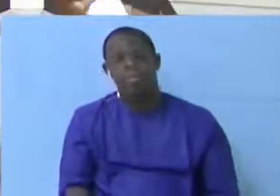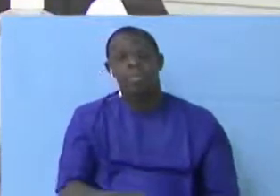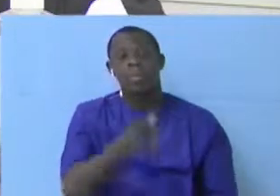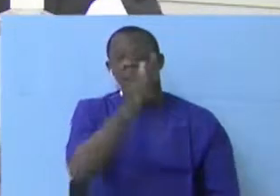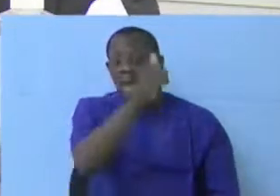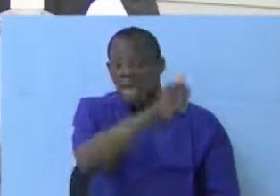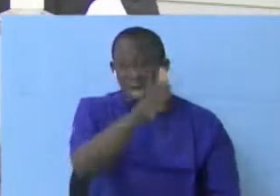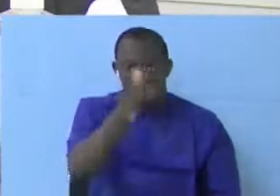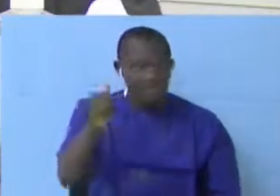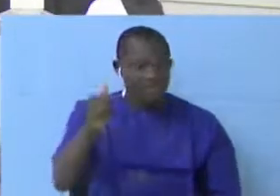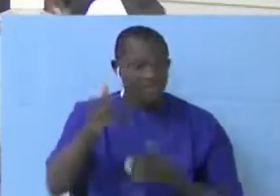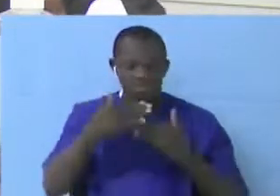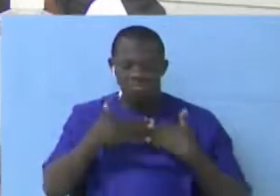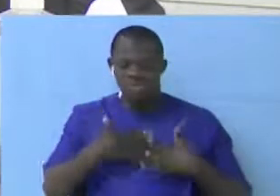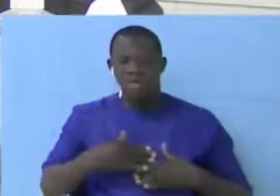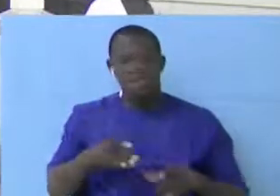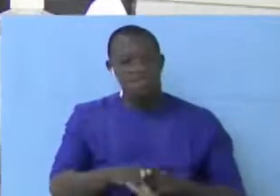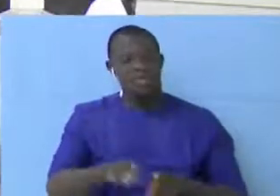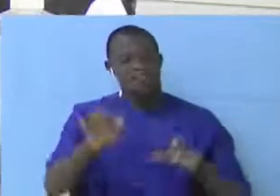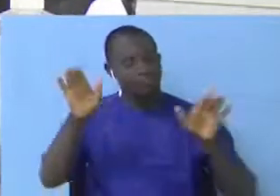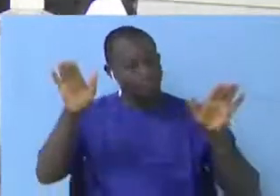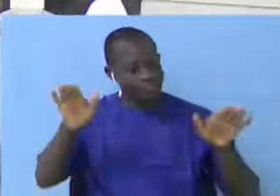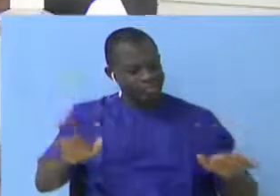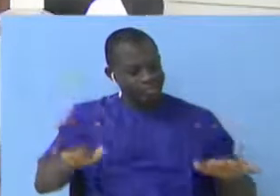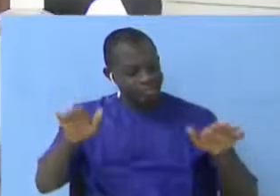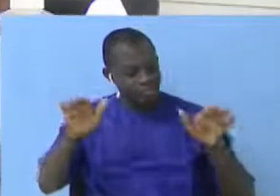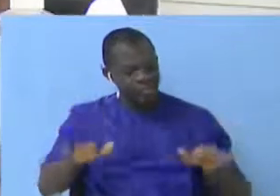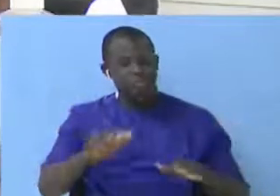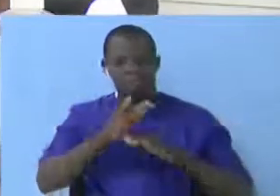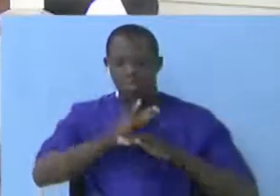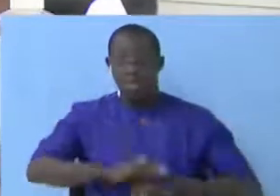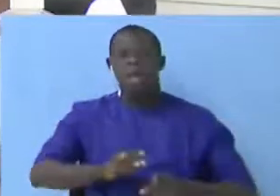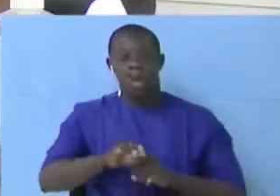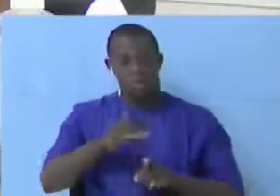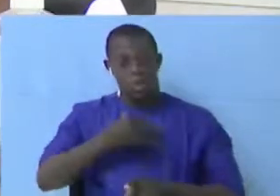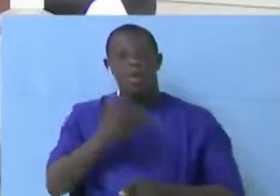Everybody calmed down and wanted to listen to me.